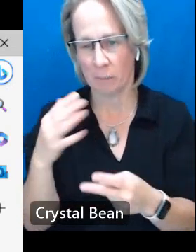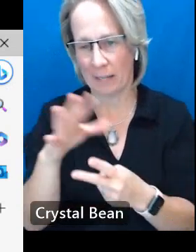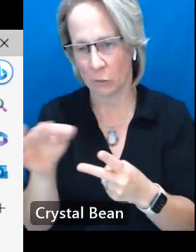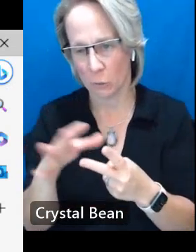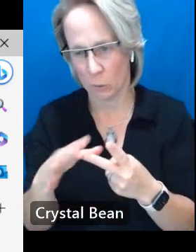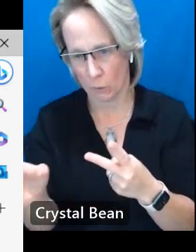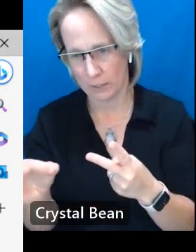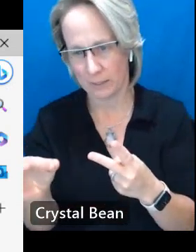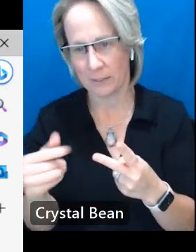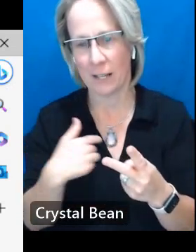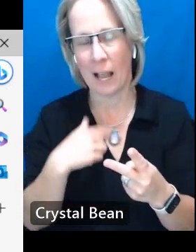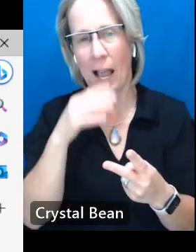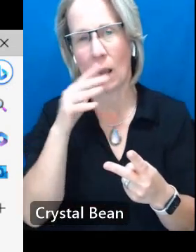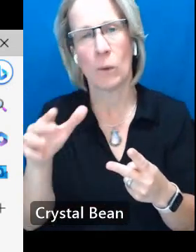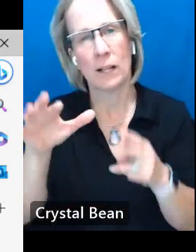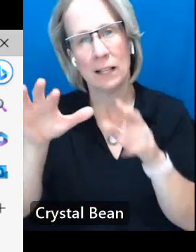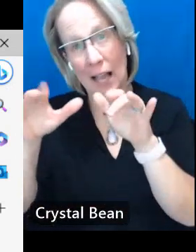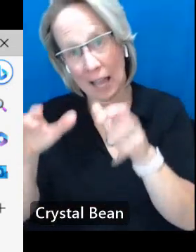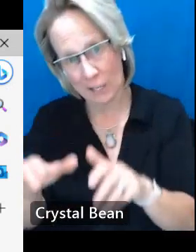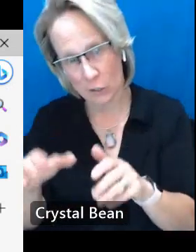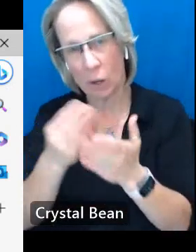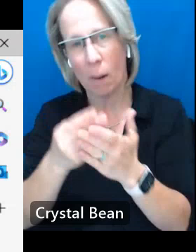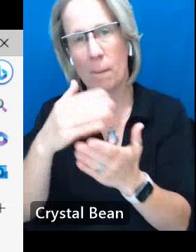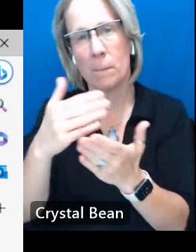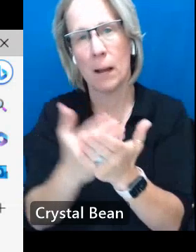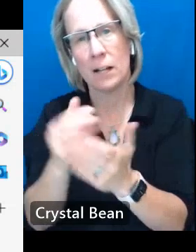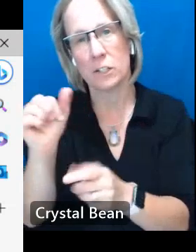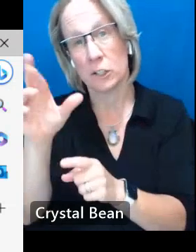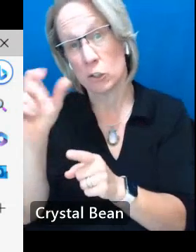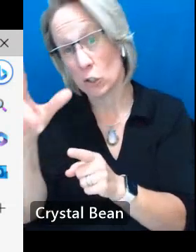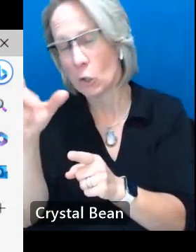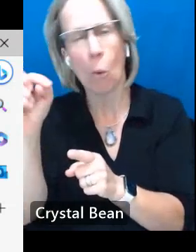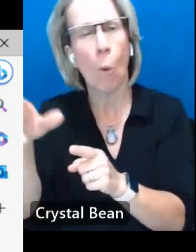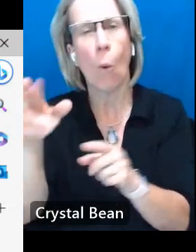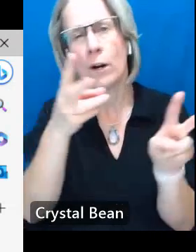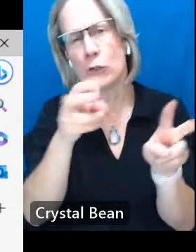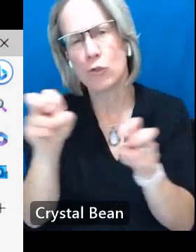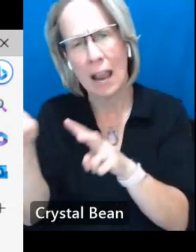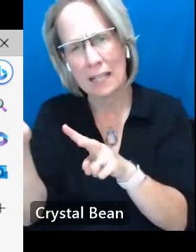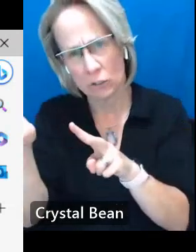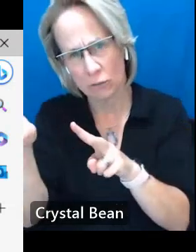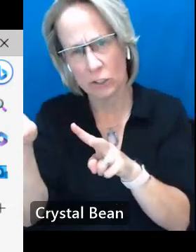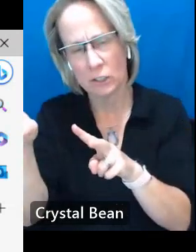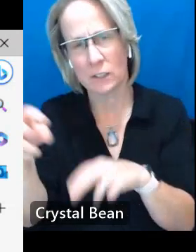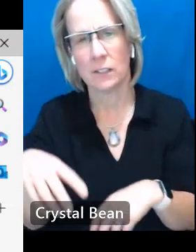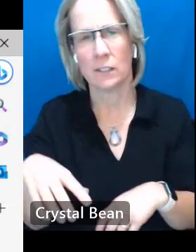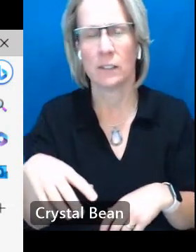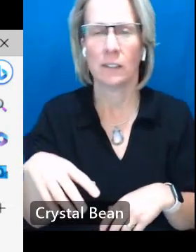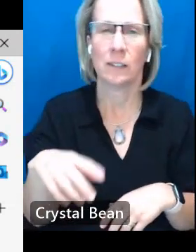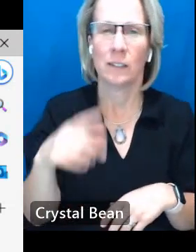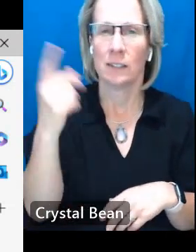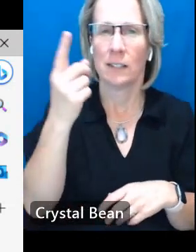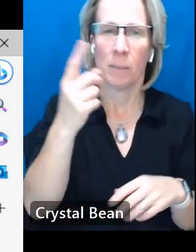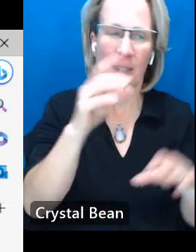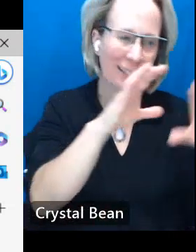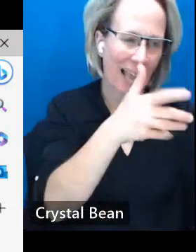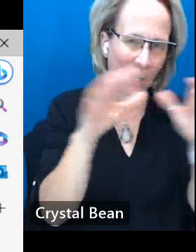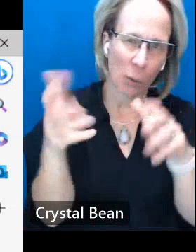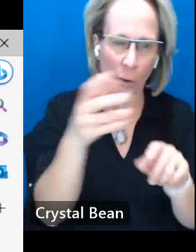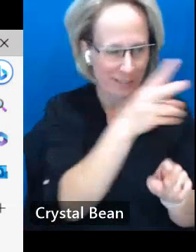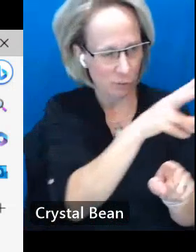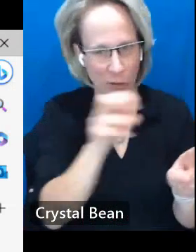for an increase or a decrease, or am I going to enter a budget transfer that's for, transferring something from category transfer or something like